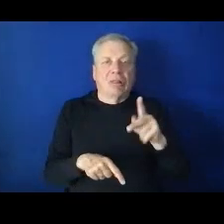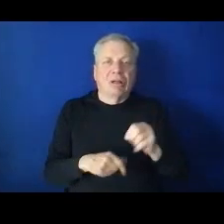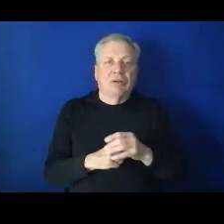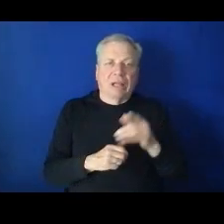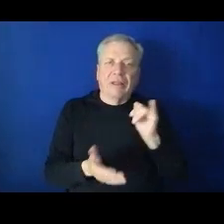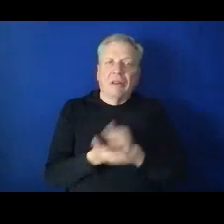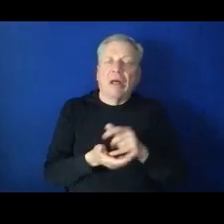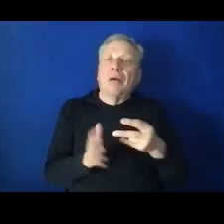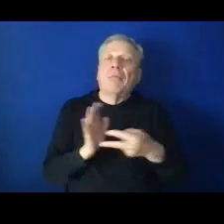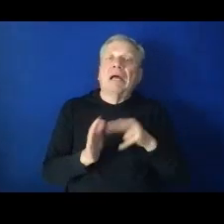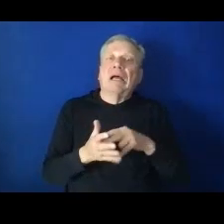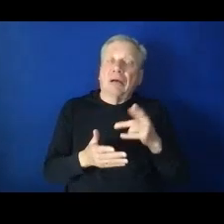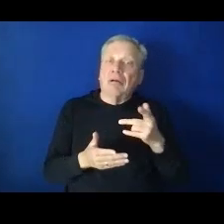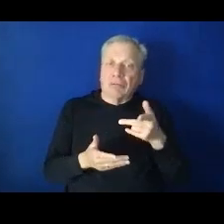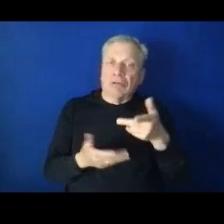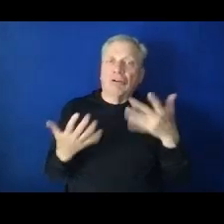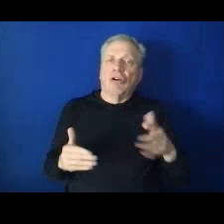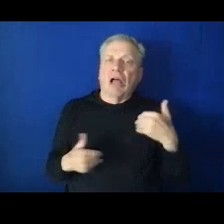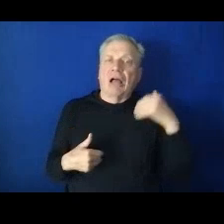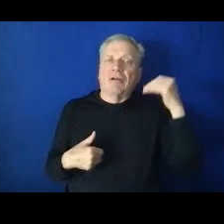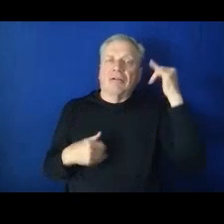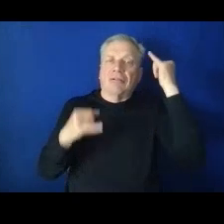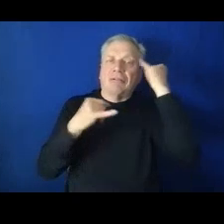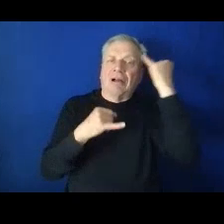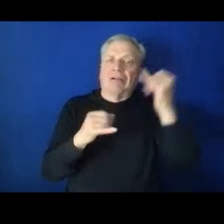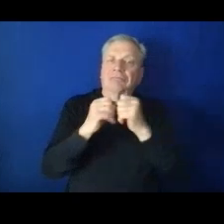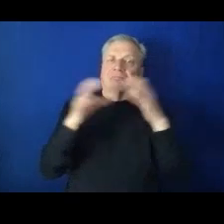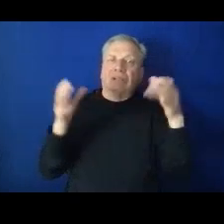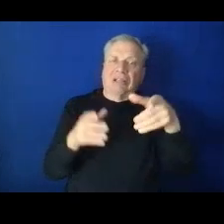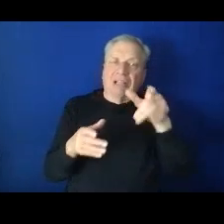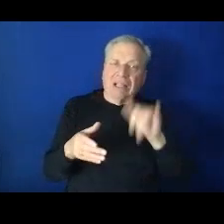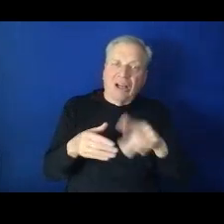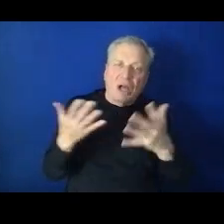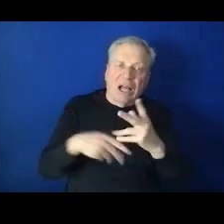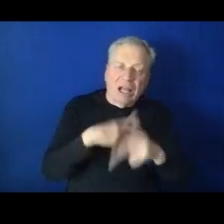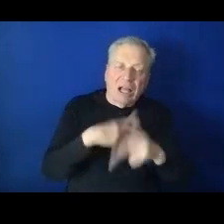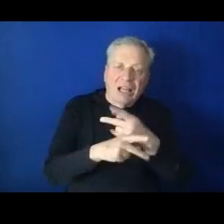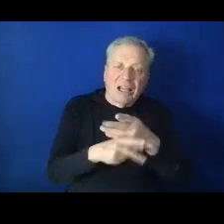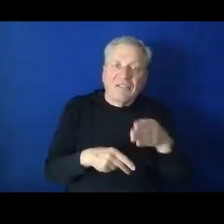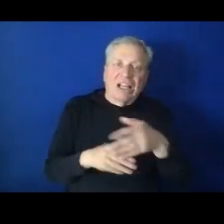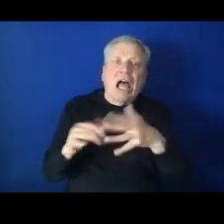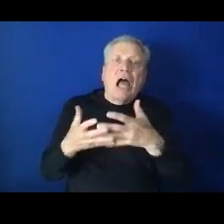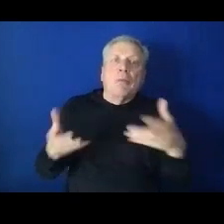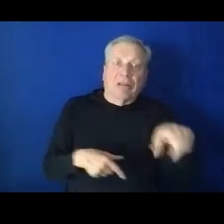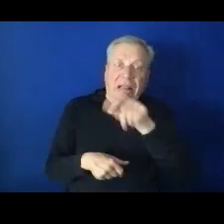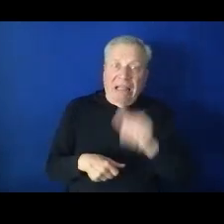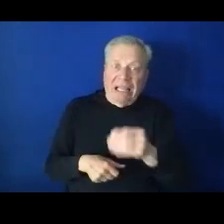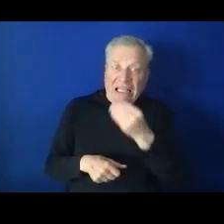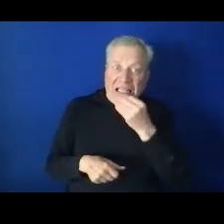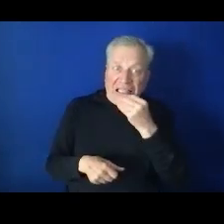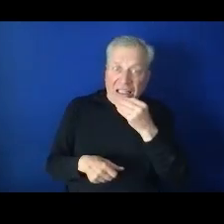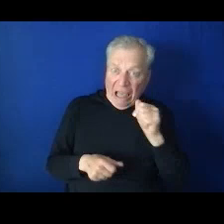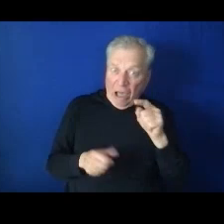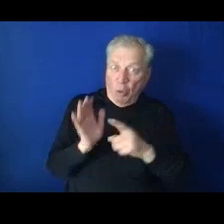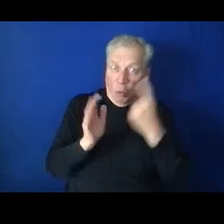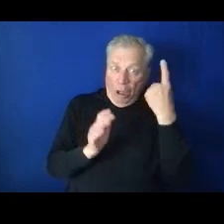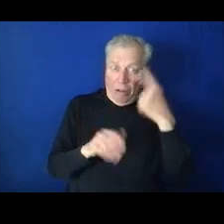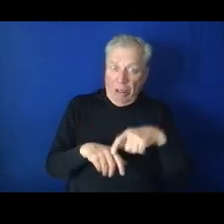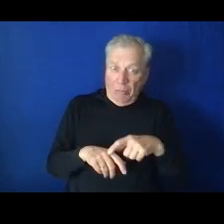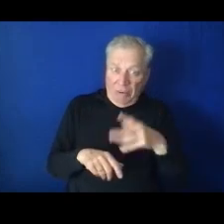That gives you an idea of all, the predatory nature of the fish and how many fish they can consume at any one time and